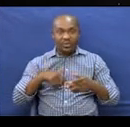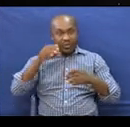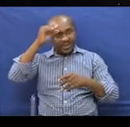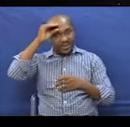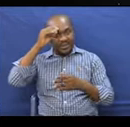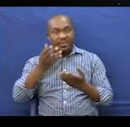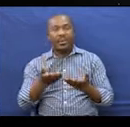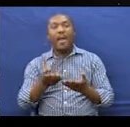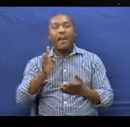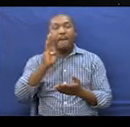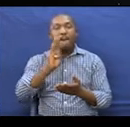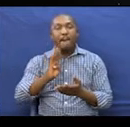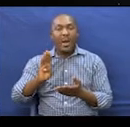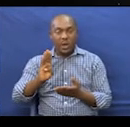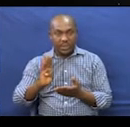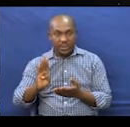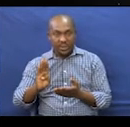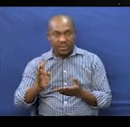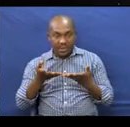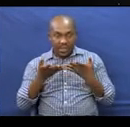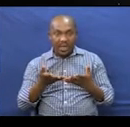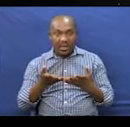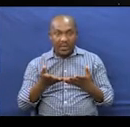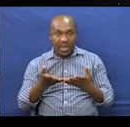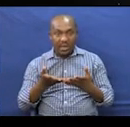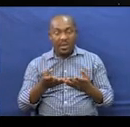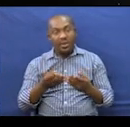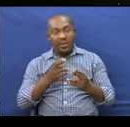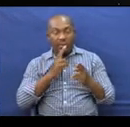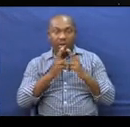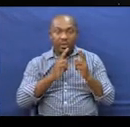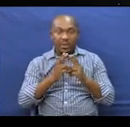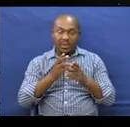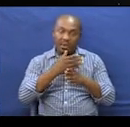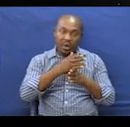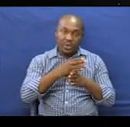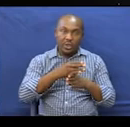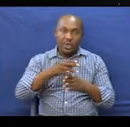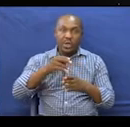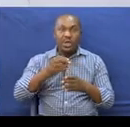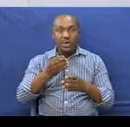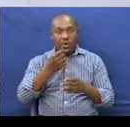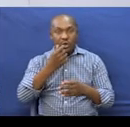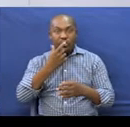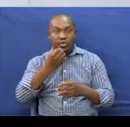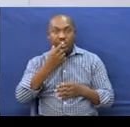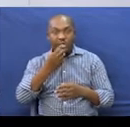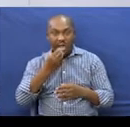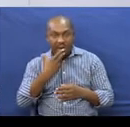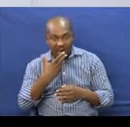today we are going to discuss the topic known as nutrition, but specific to the part known as